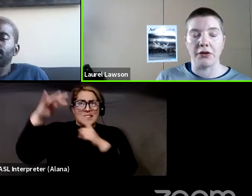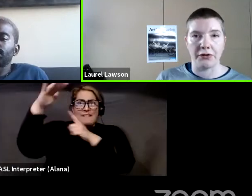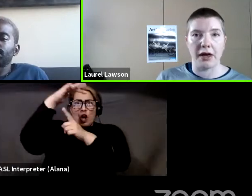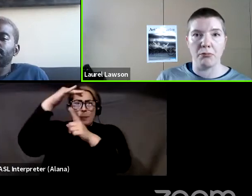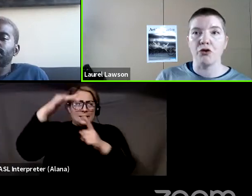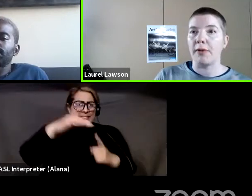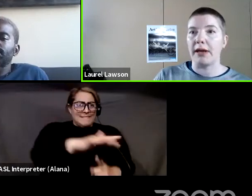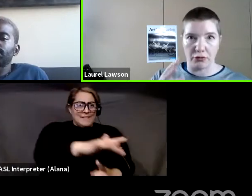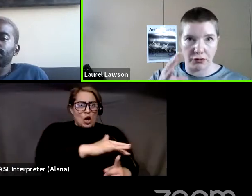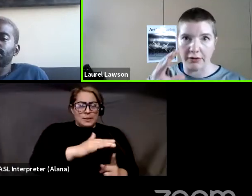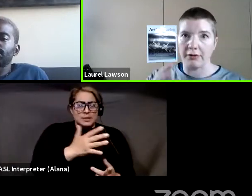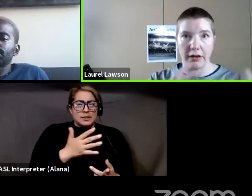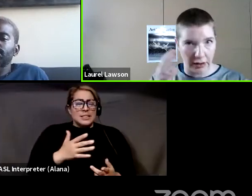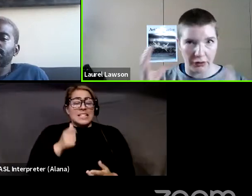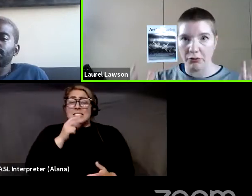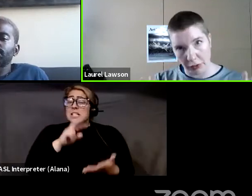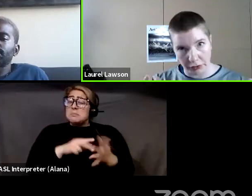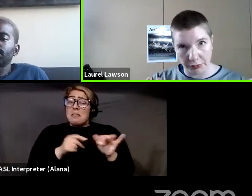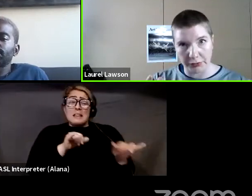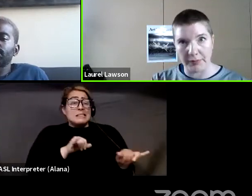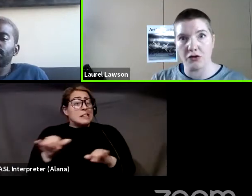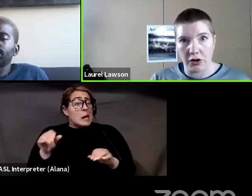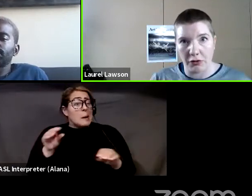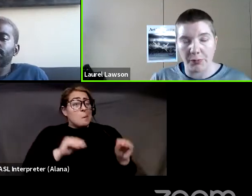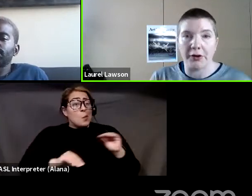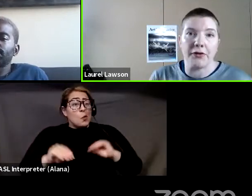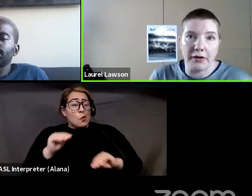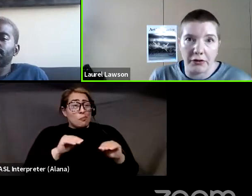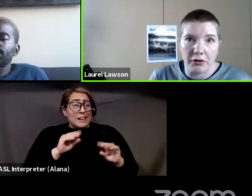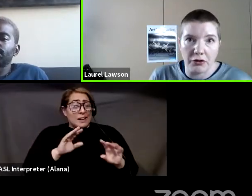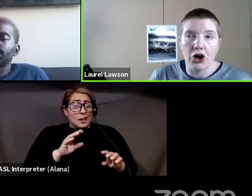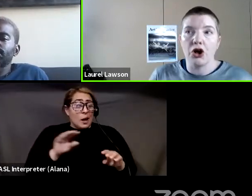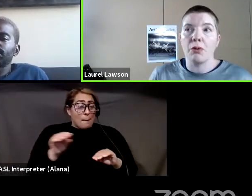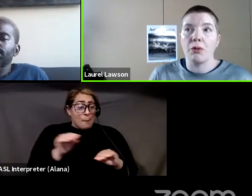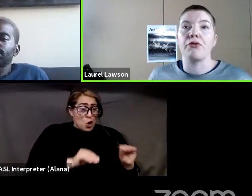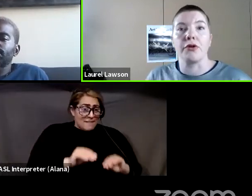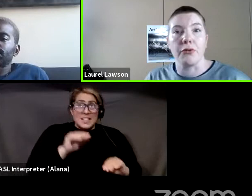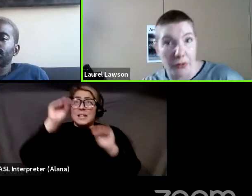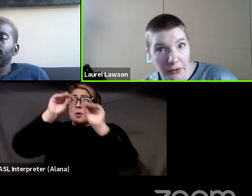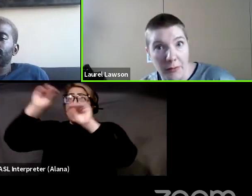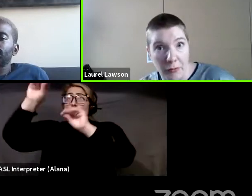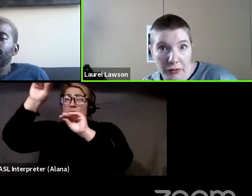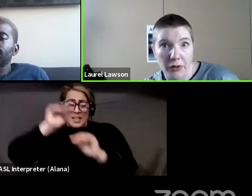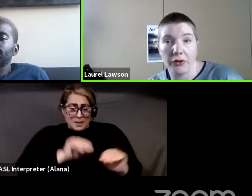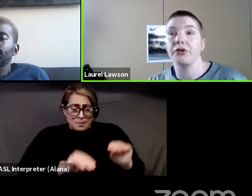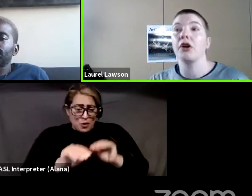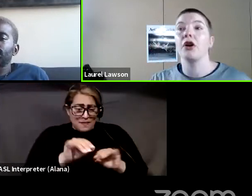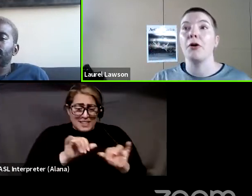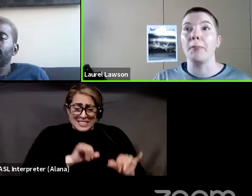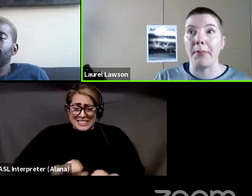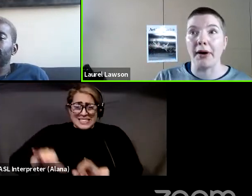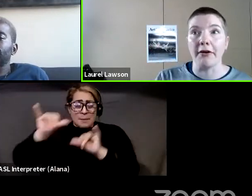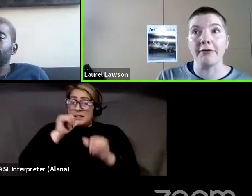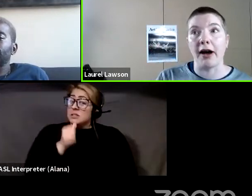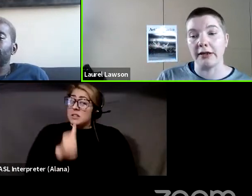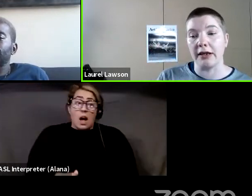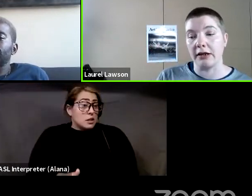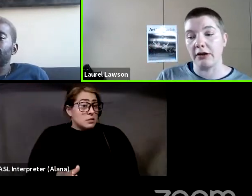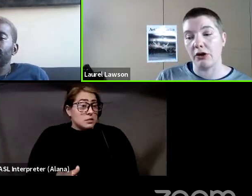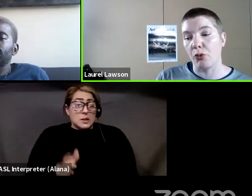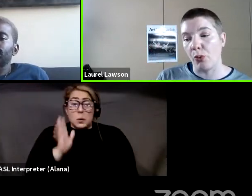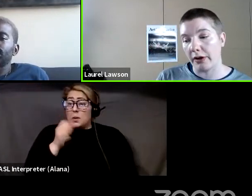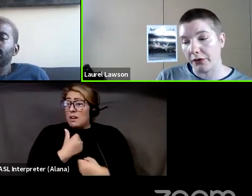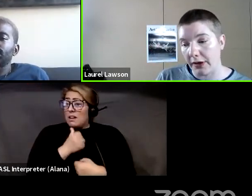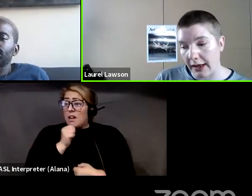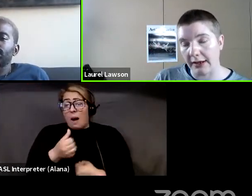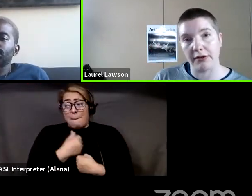just taking the same movement and translating it through multiple dimensions, because that doesn't produce the same result, but